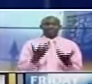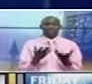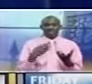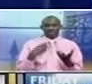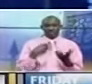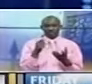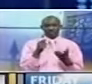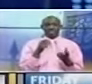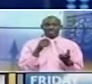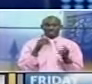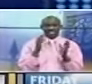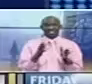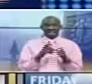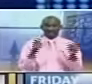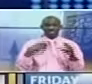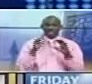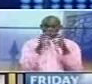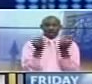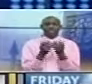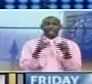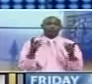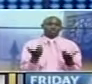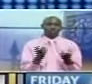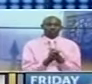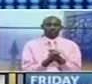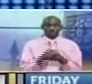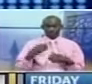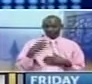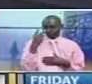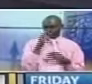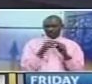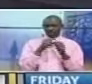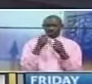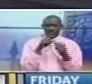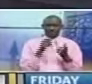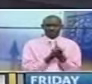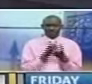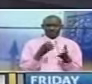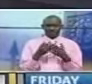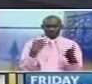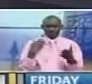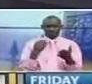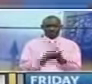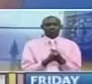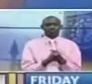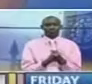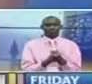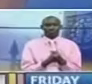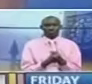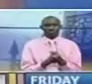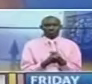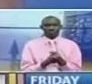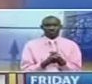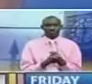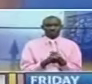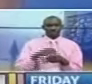not anybody's language nowadays. It's a world language. Okay, there are two Yes. words that we talked about right before the bulletin. One is